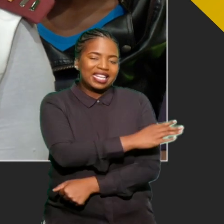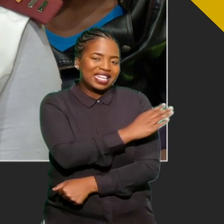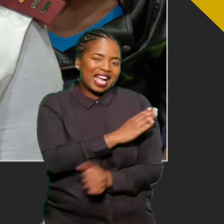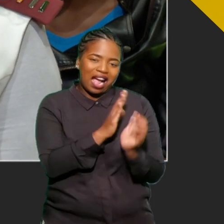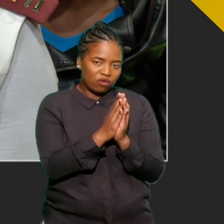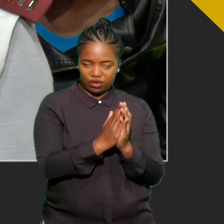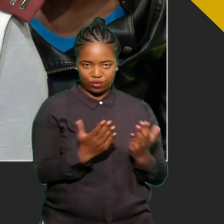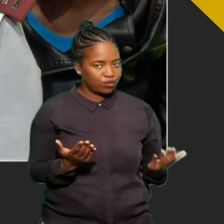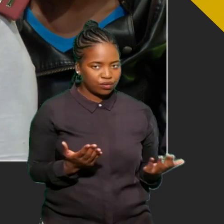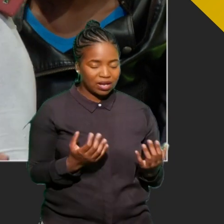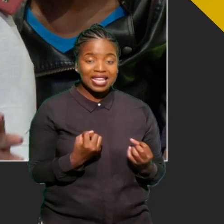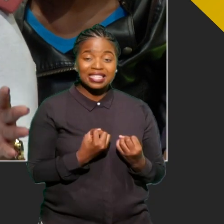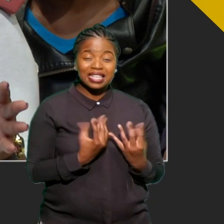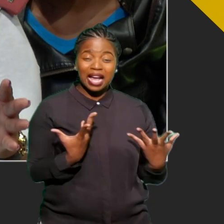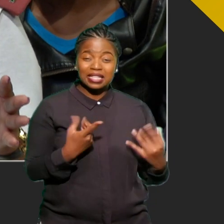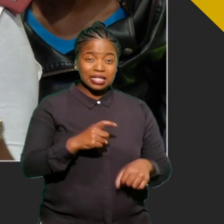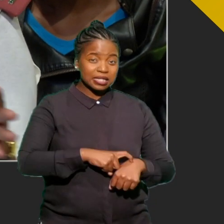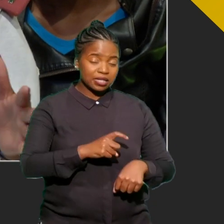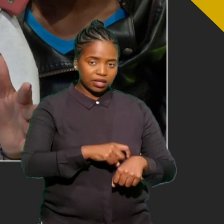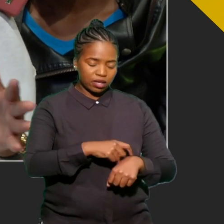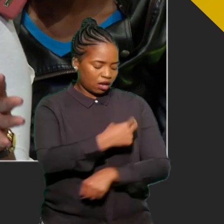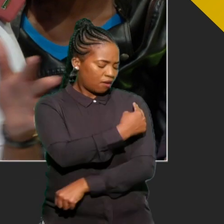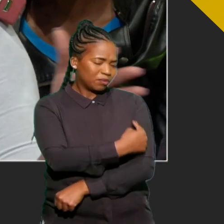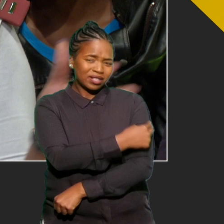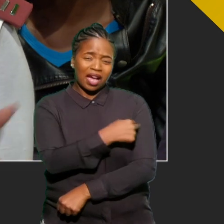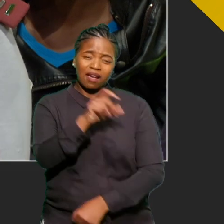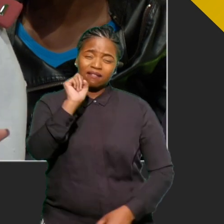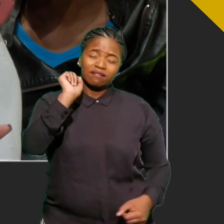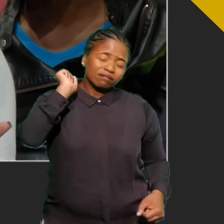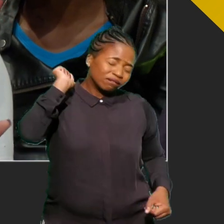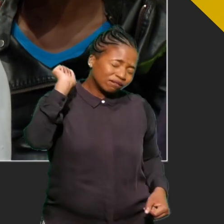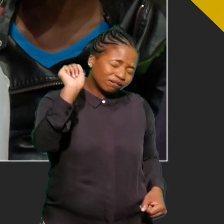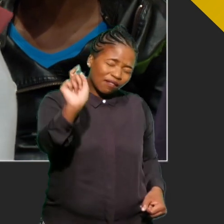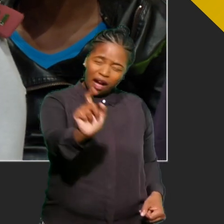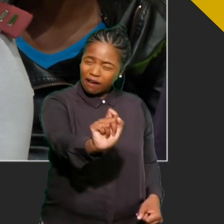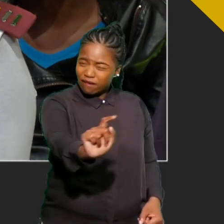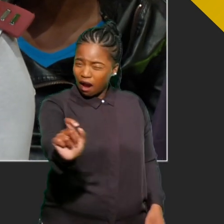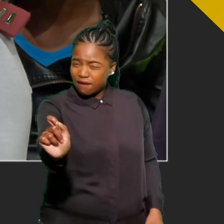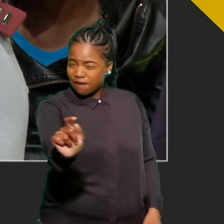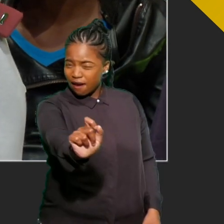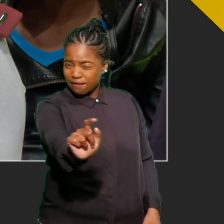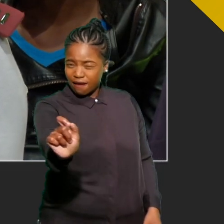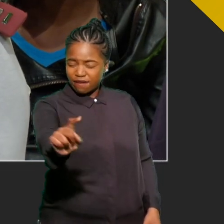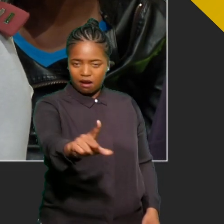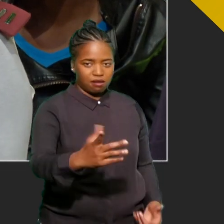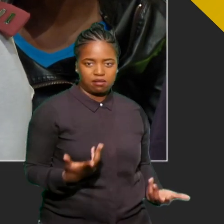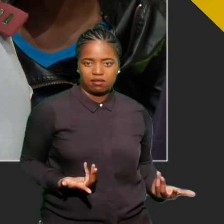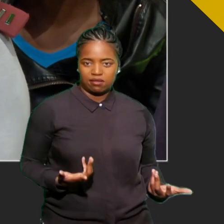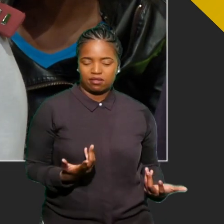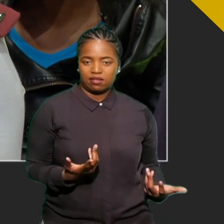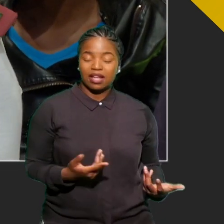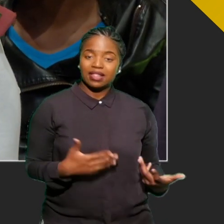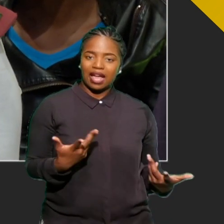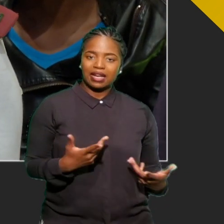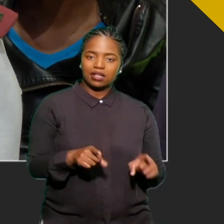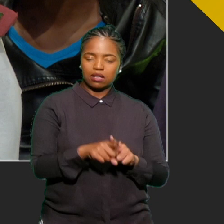Firstly, infrastructure. Most of the times, the hospitals are 100 kilometers away. Mm. So I think it's we are back